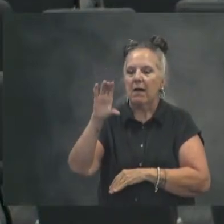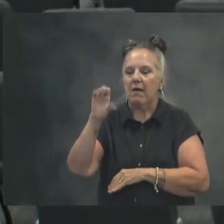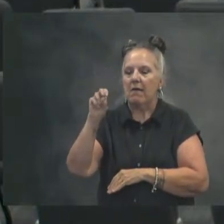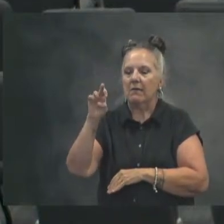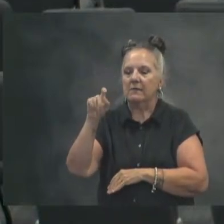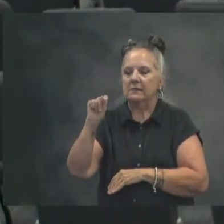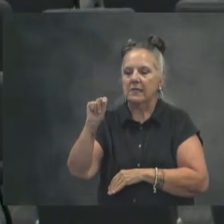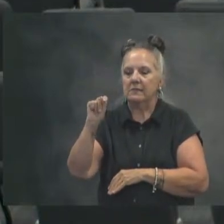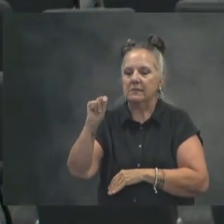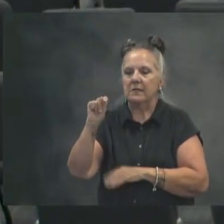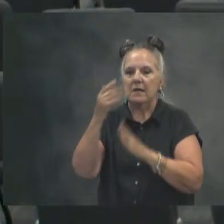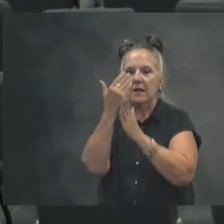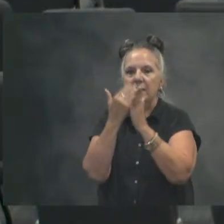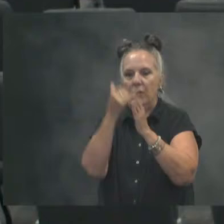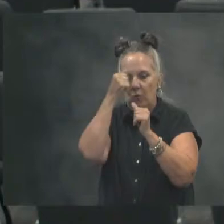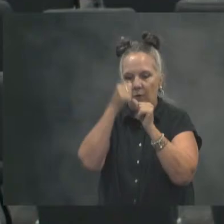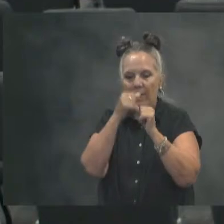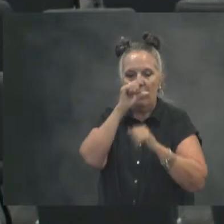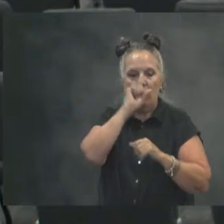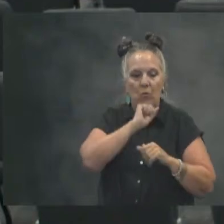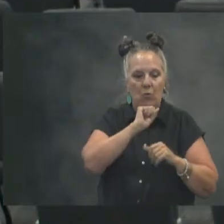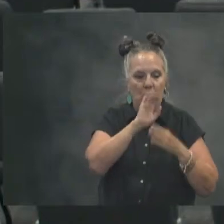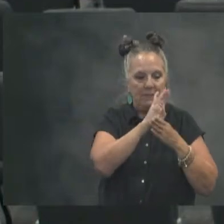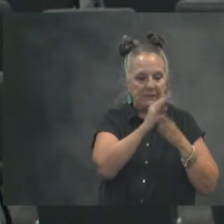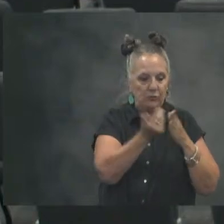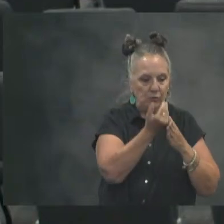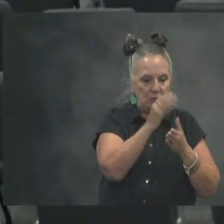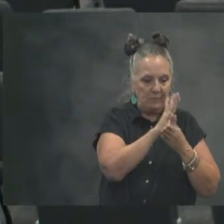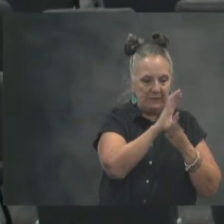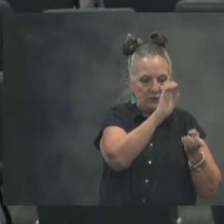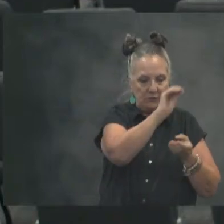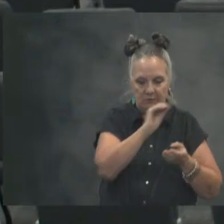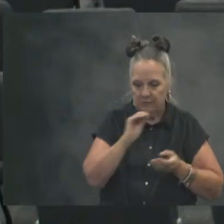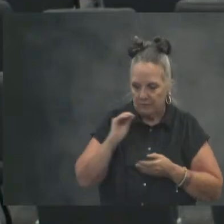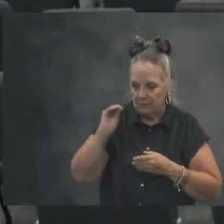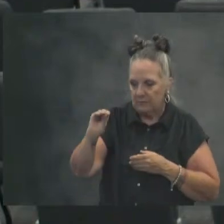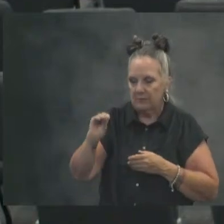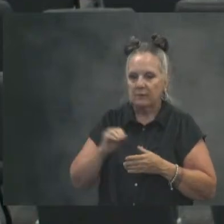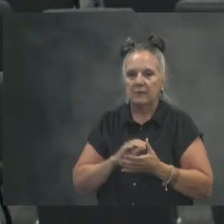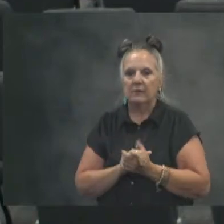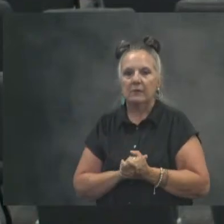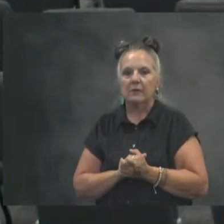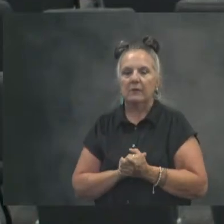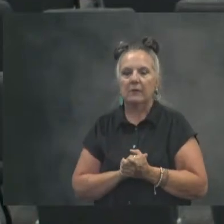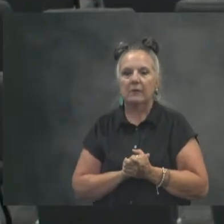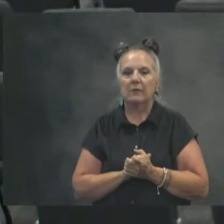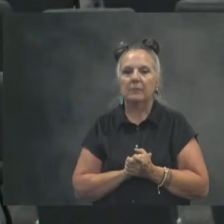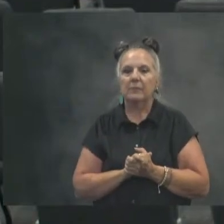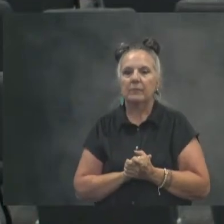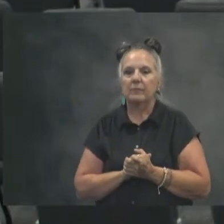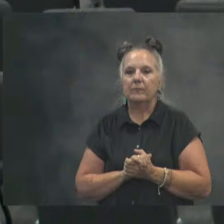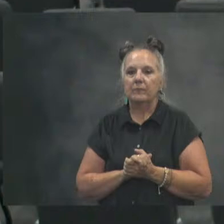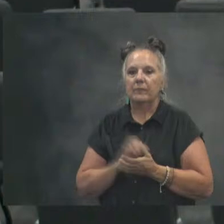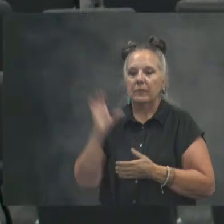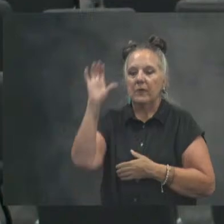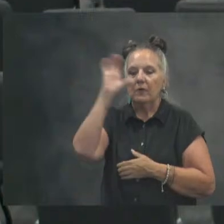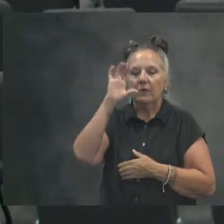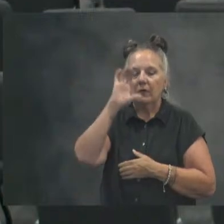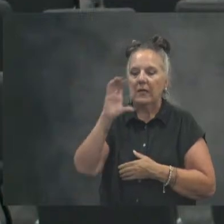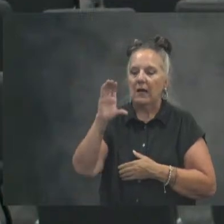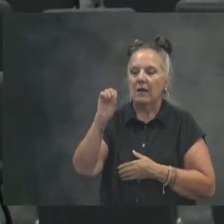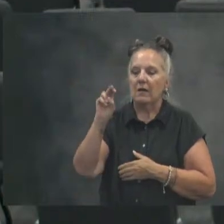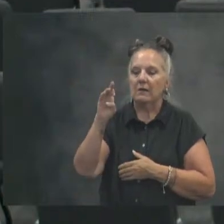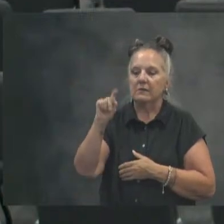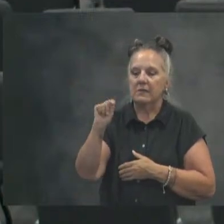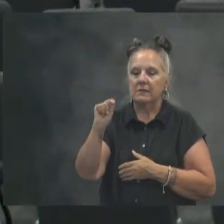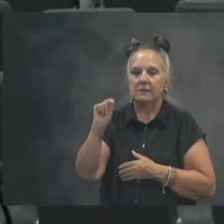that we moved from new business to old. So we're looking at the consent agenda.